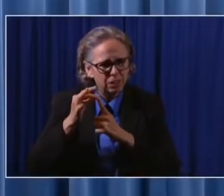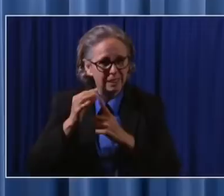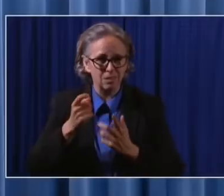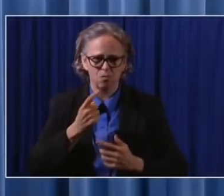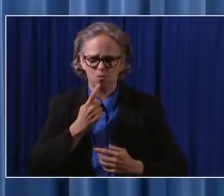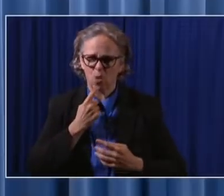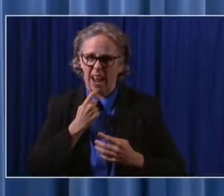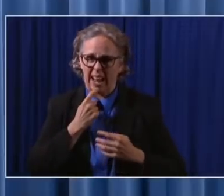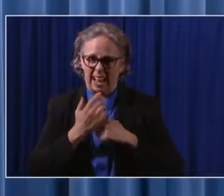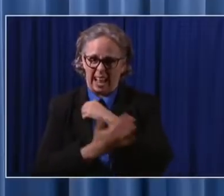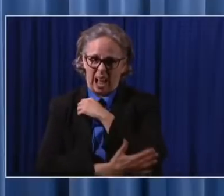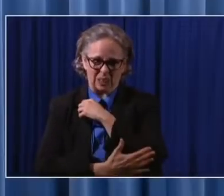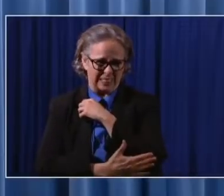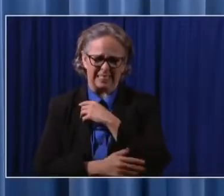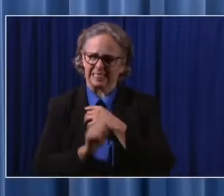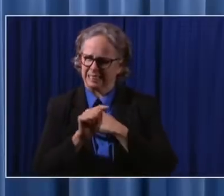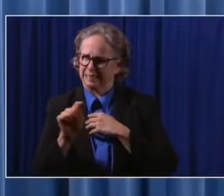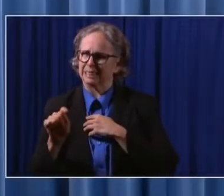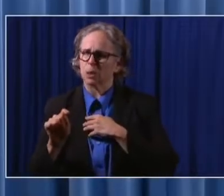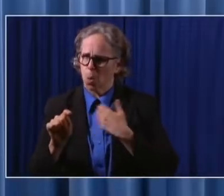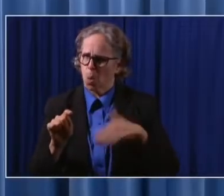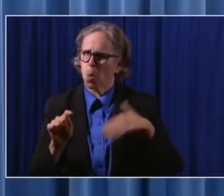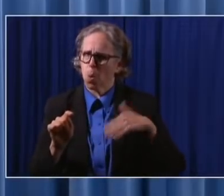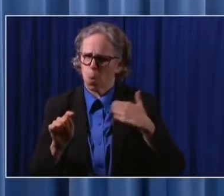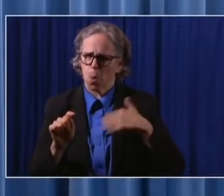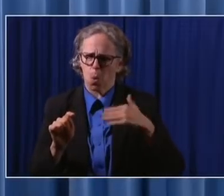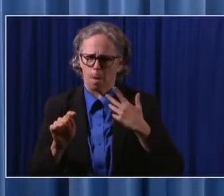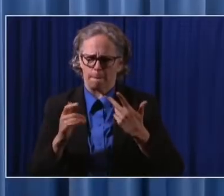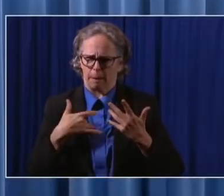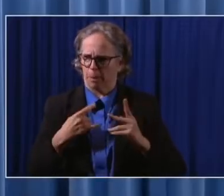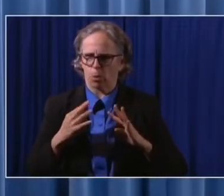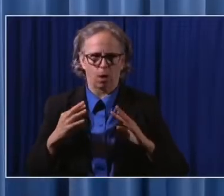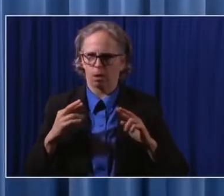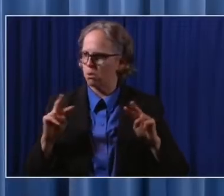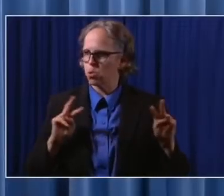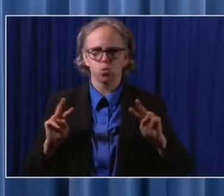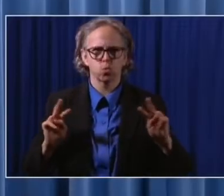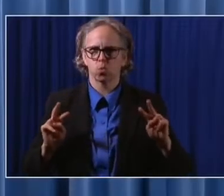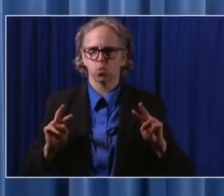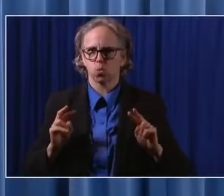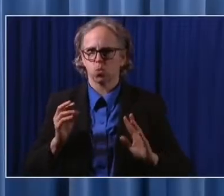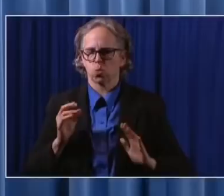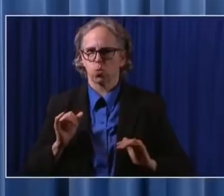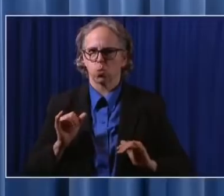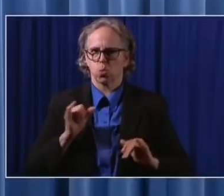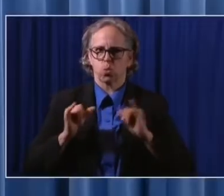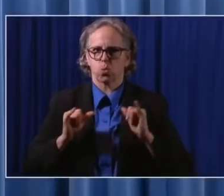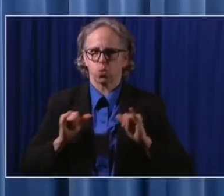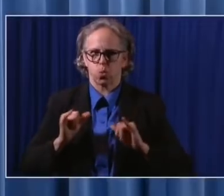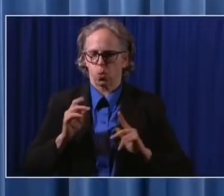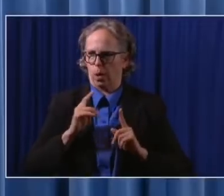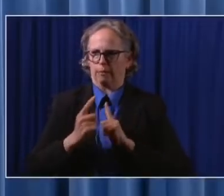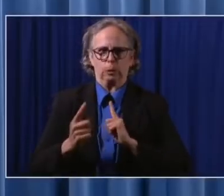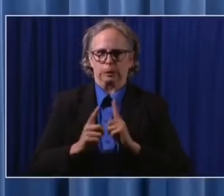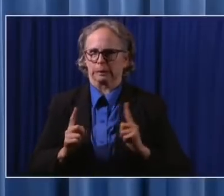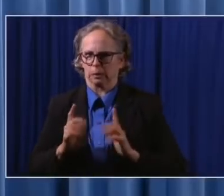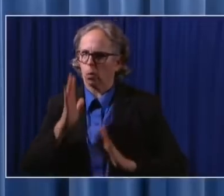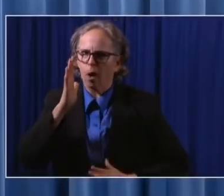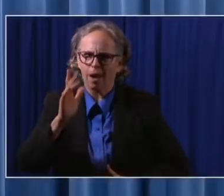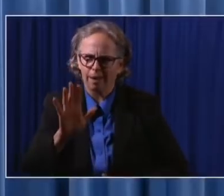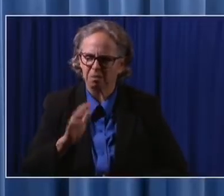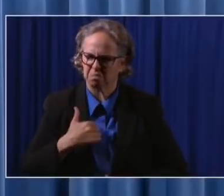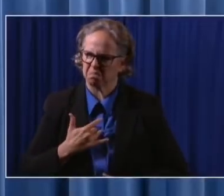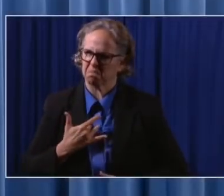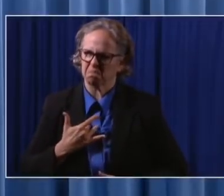they are red, I think more people will start wearing the mask. The law is a teacher.